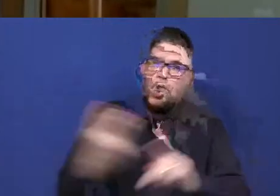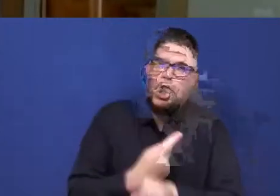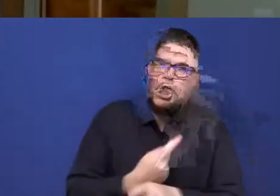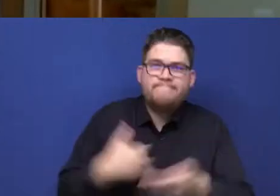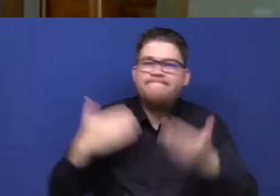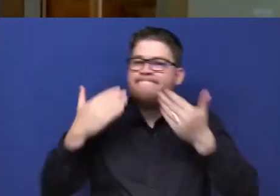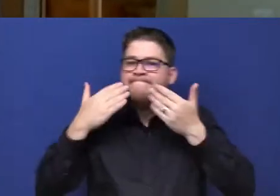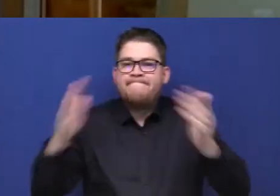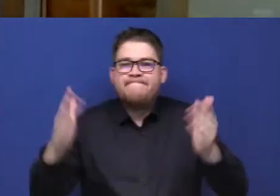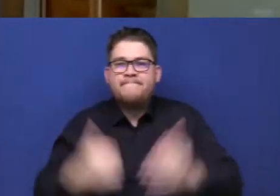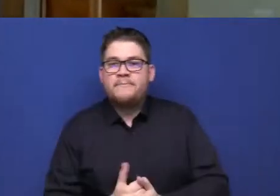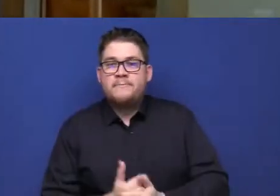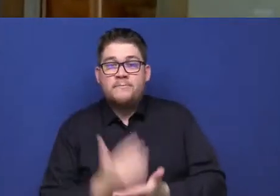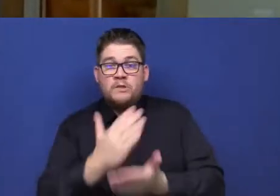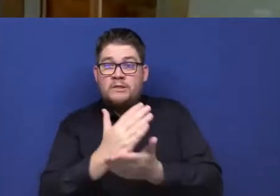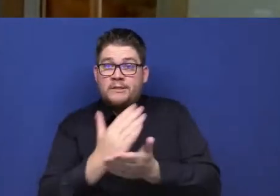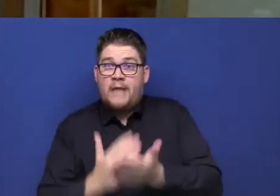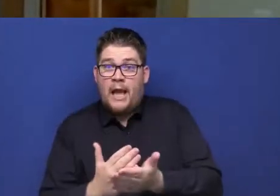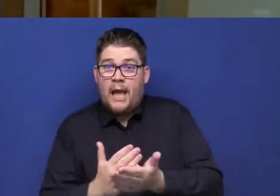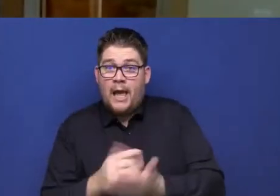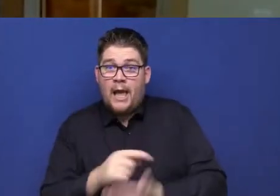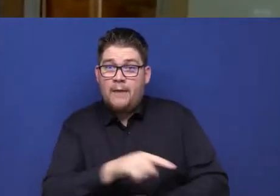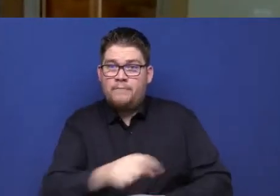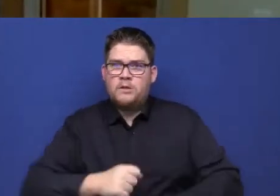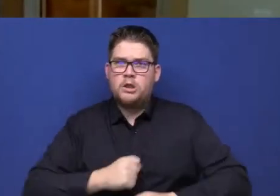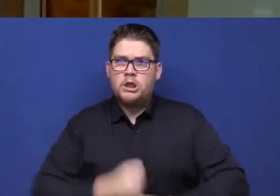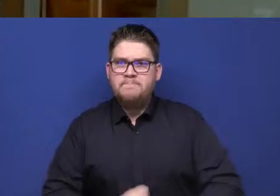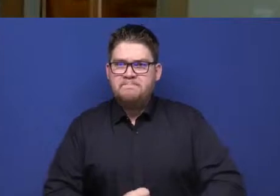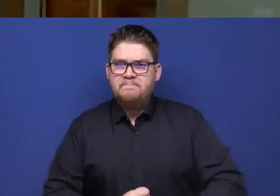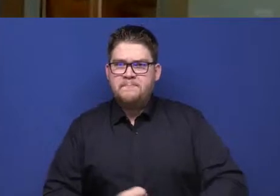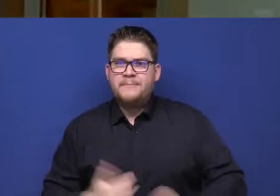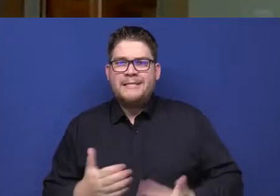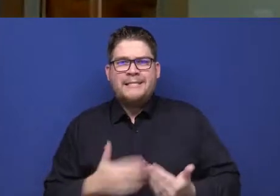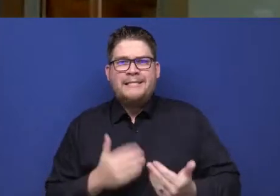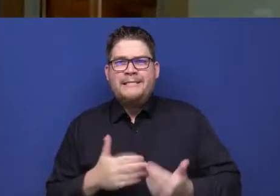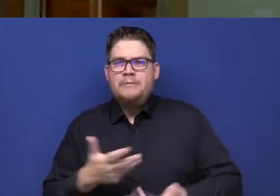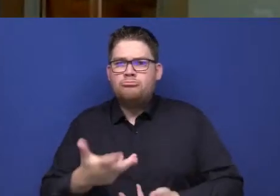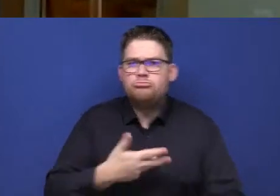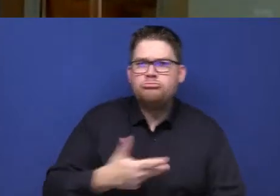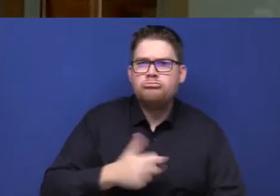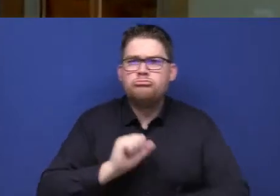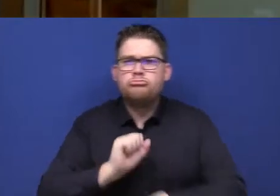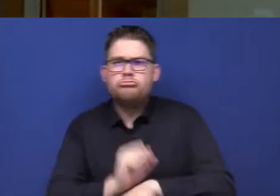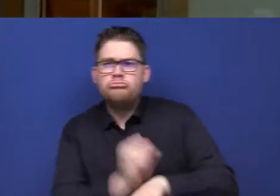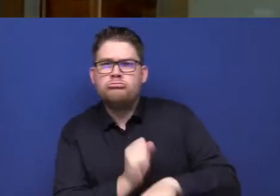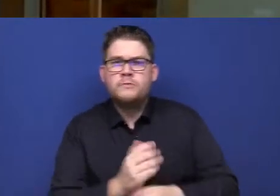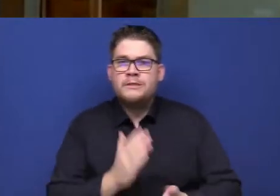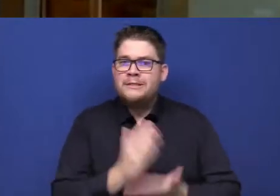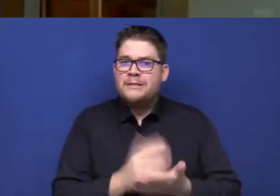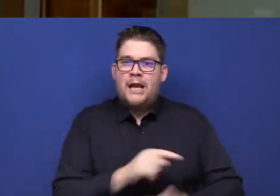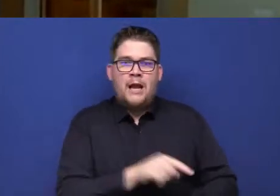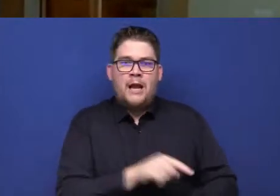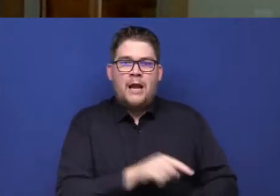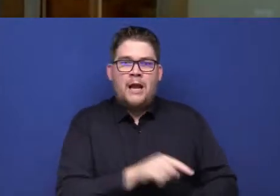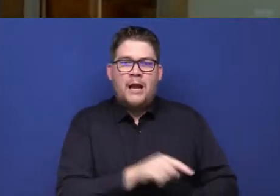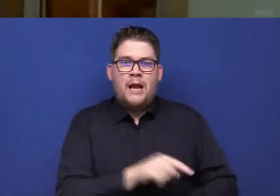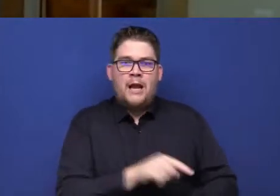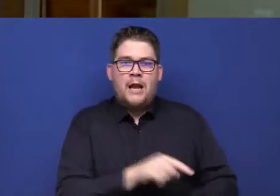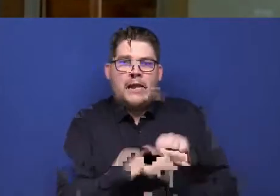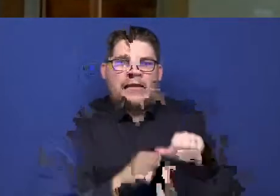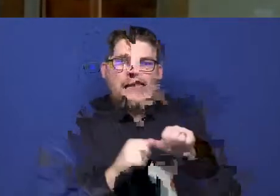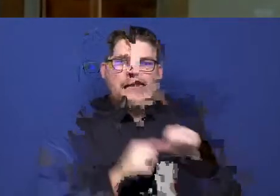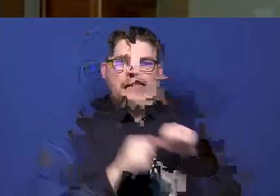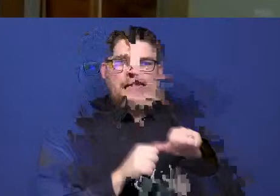and that's one thing about our organization. We're diverse and we're made up of all sorts of different people, but I will just say it is a trying season,